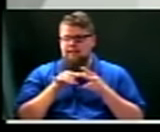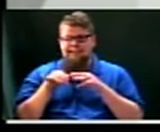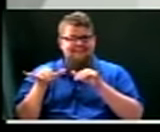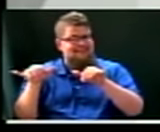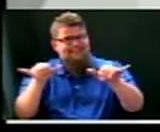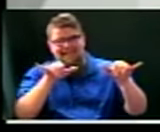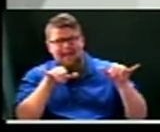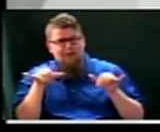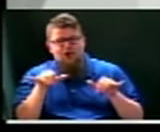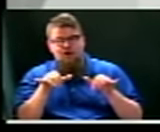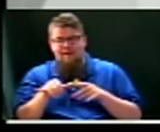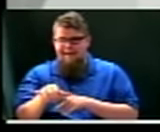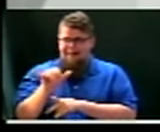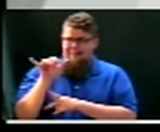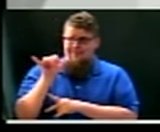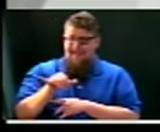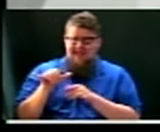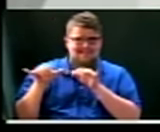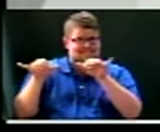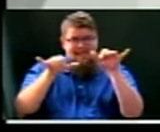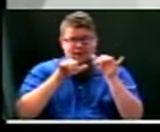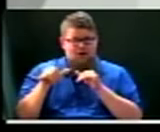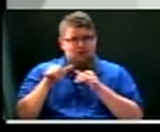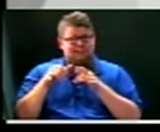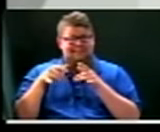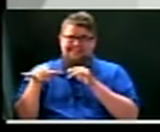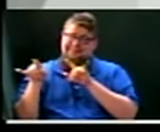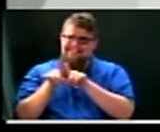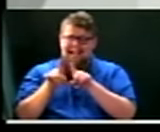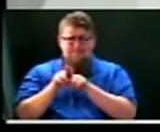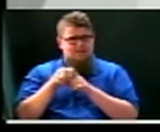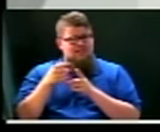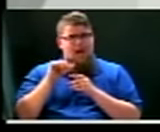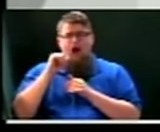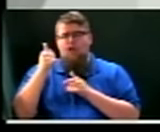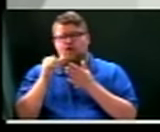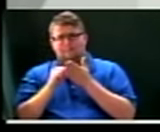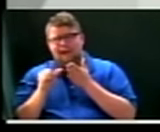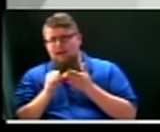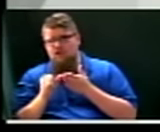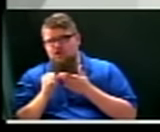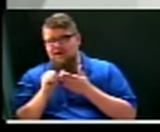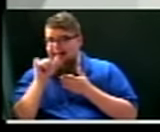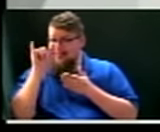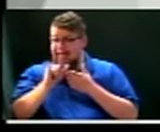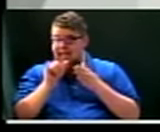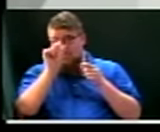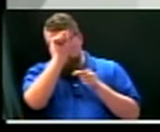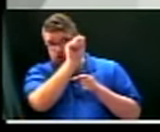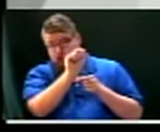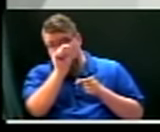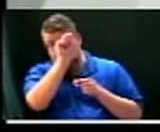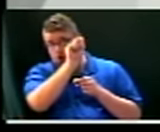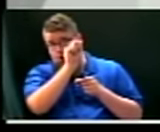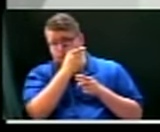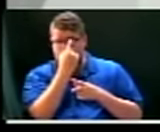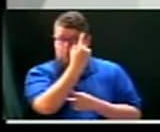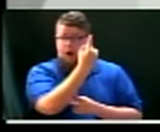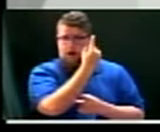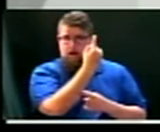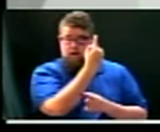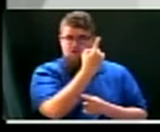standard. That standard is the same standard you saw on the other page, and it was circled, or it had that circle with the